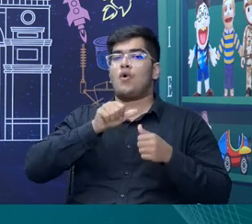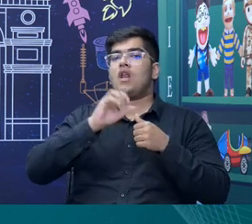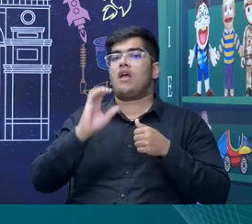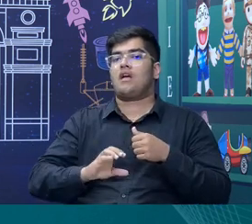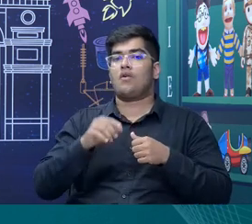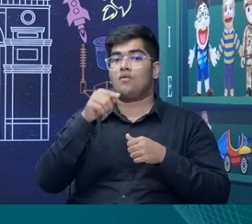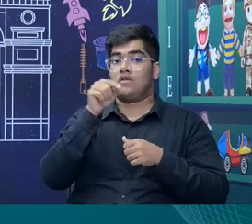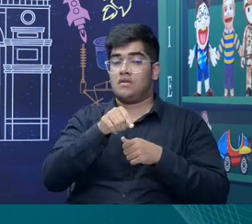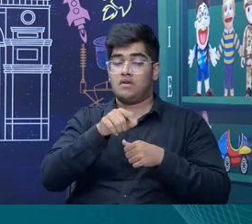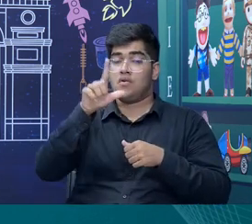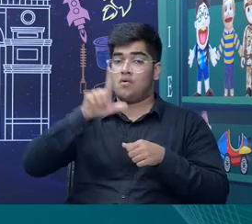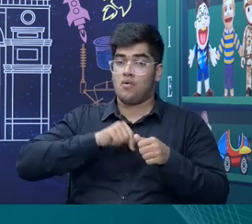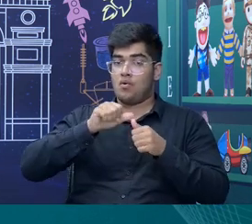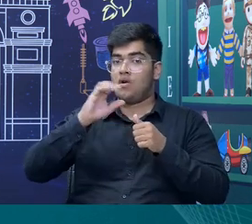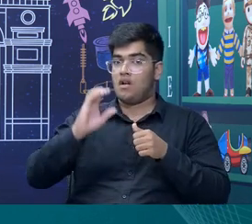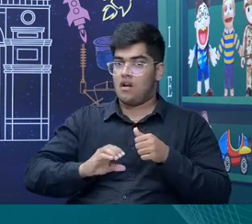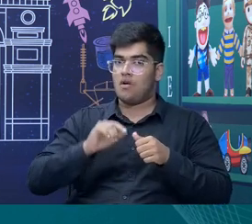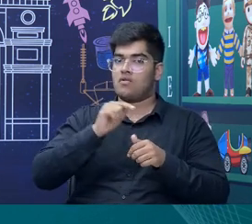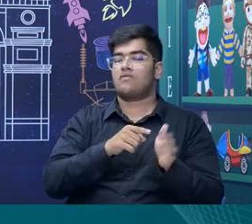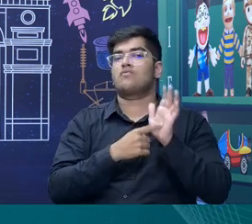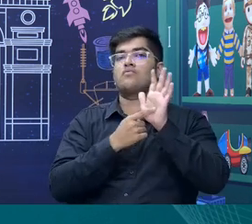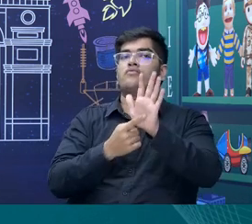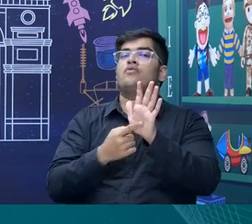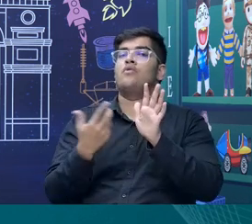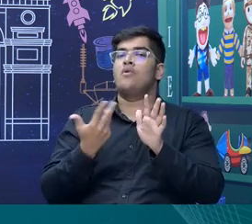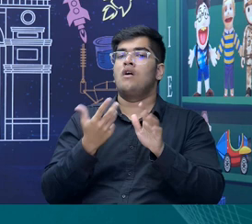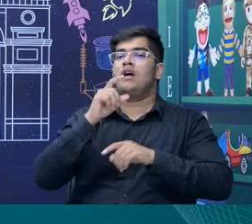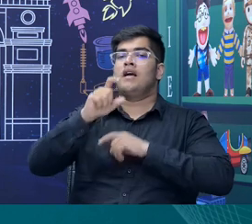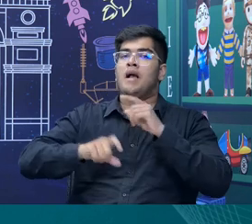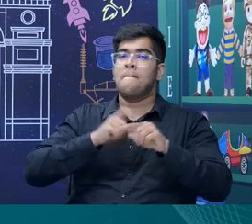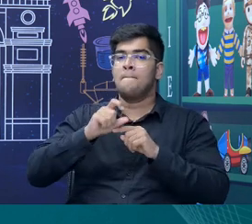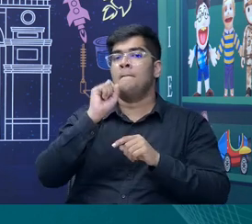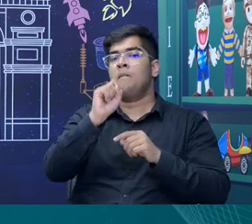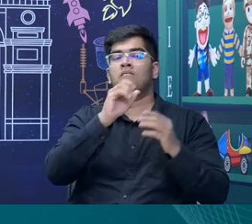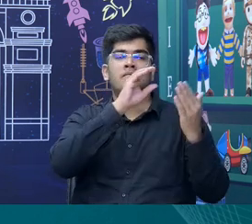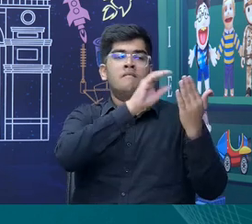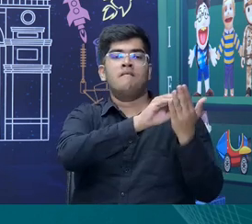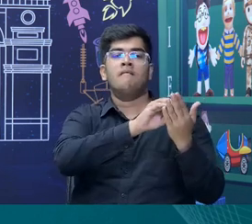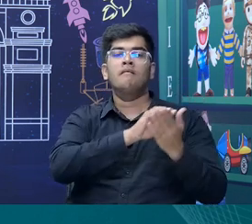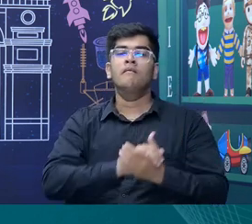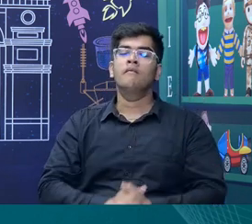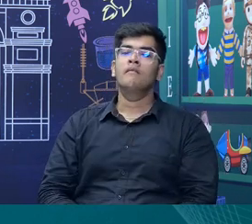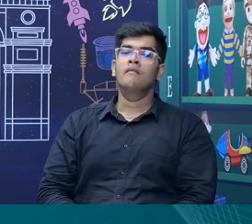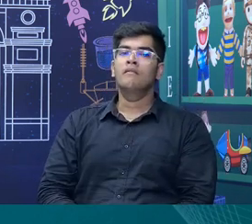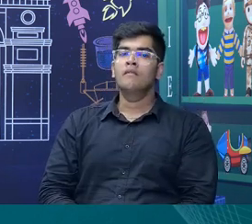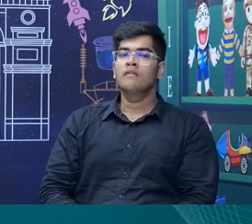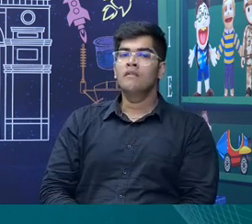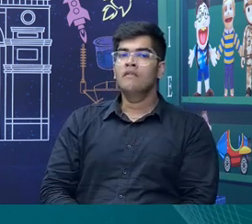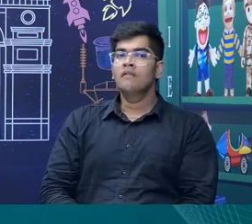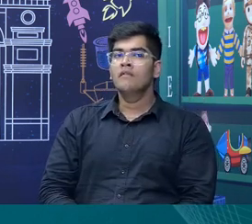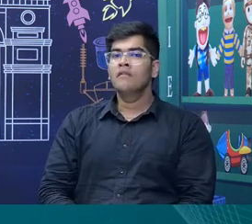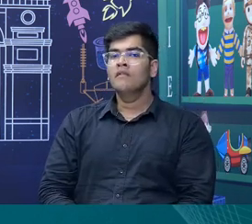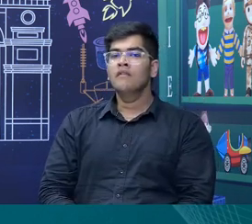this loan account will be shown on the liabilities side of the balance sheet